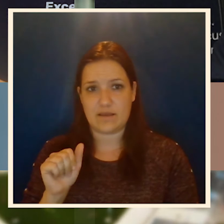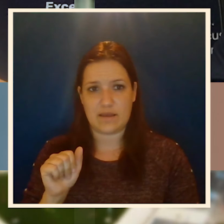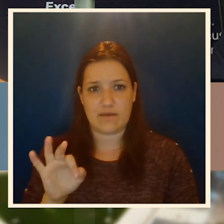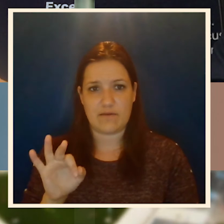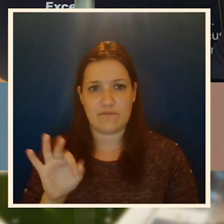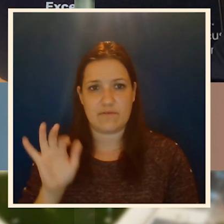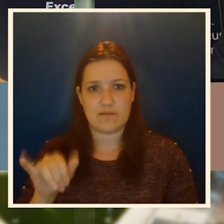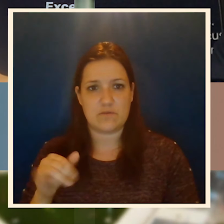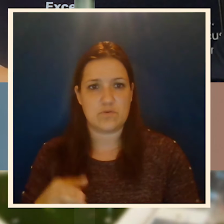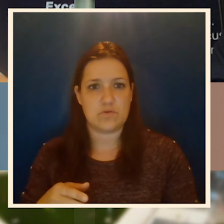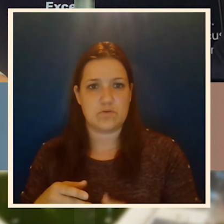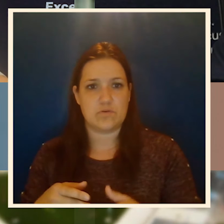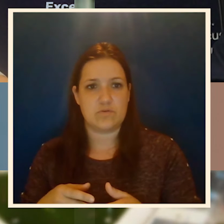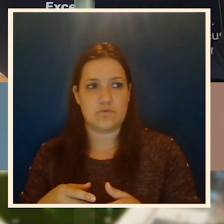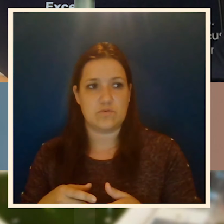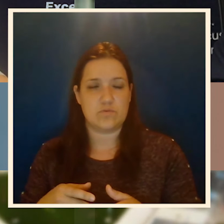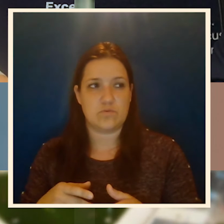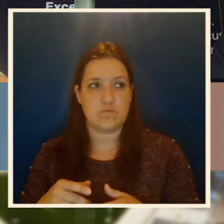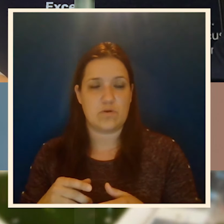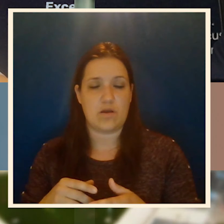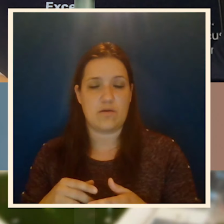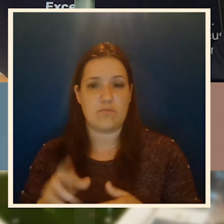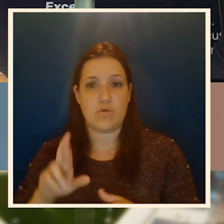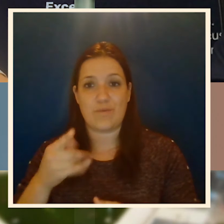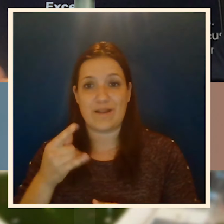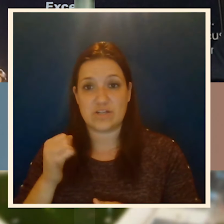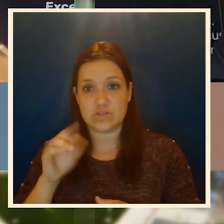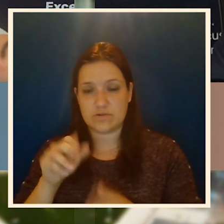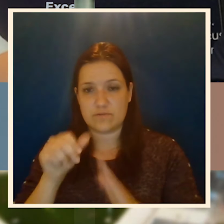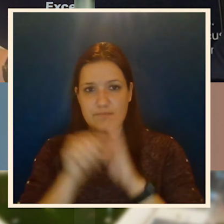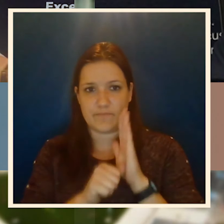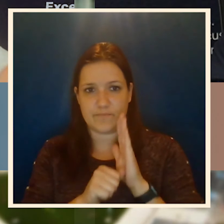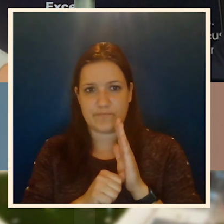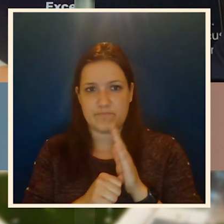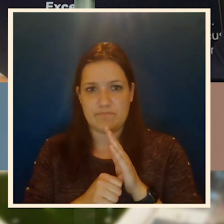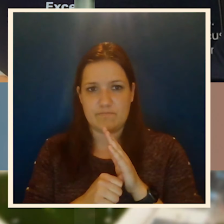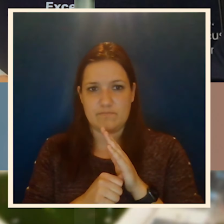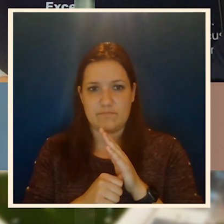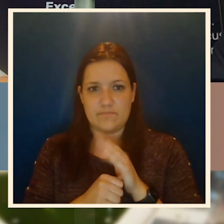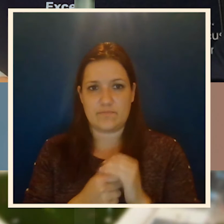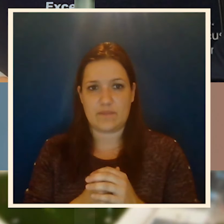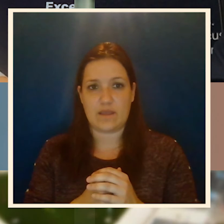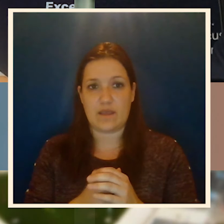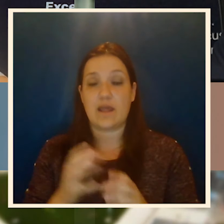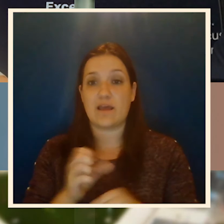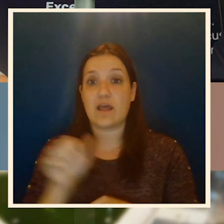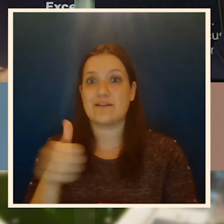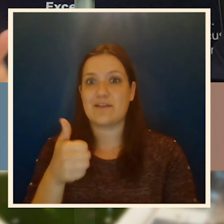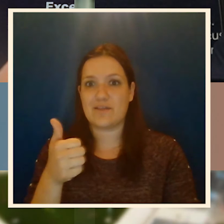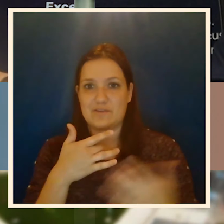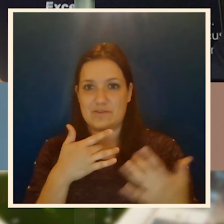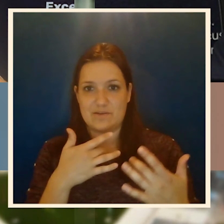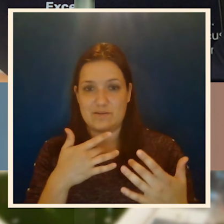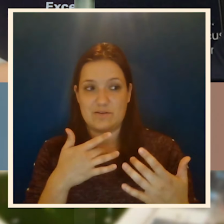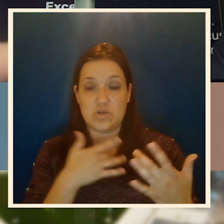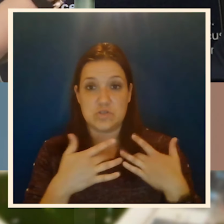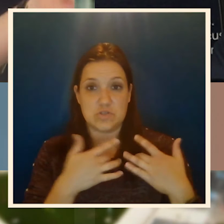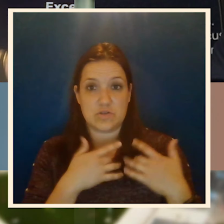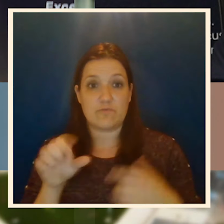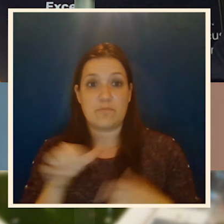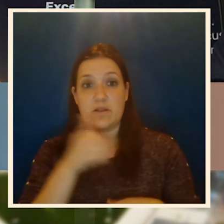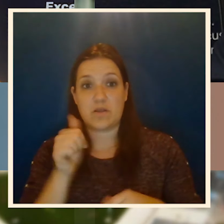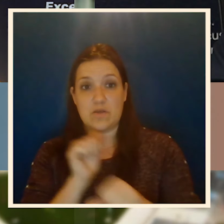to register for surgeries. Yes. And so I received almost a duplicate concern from an employee that we're going to